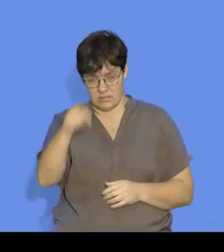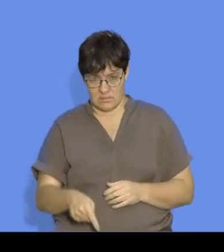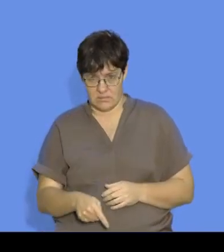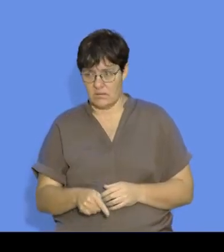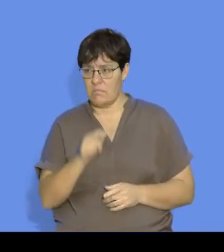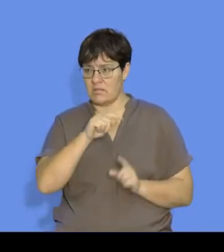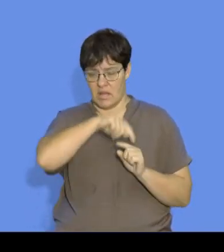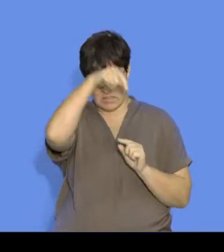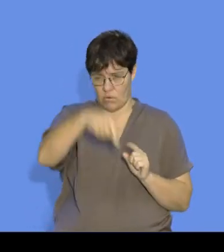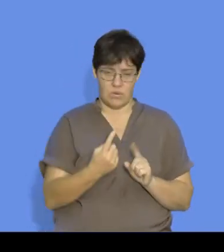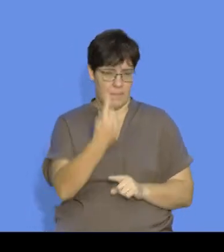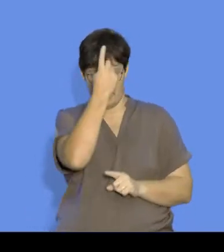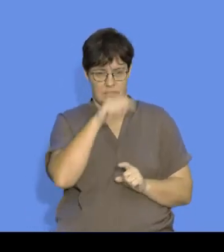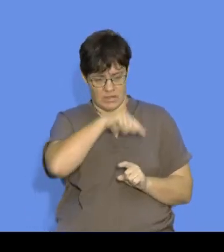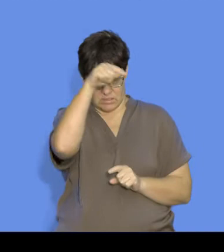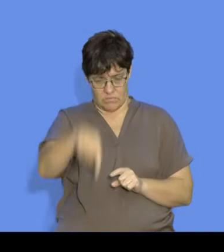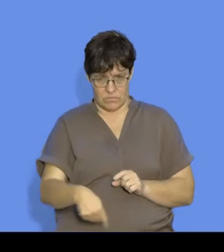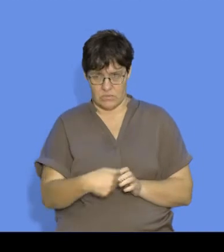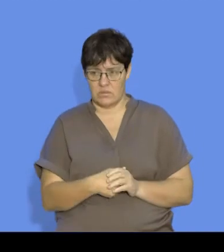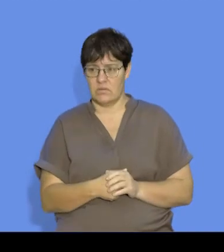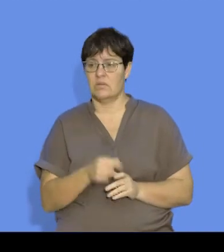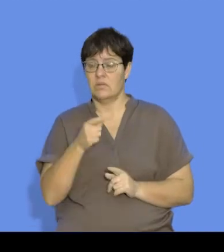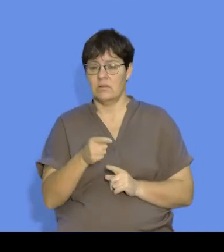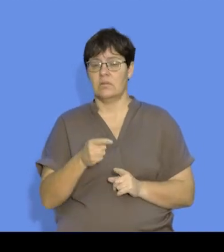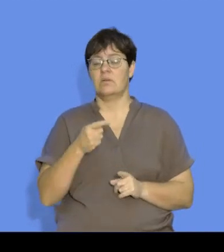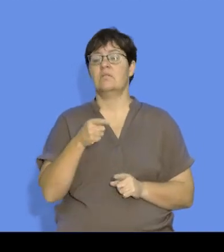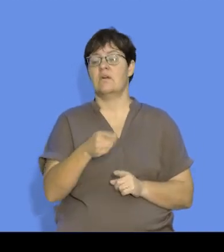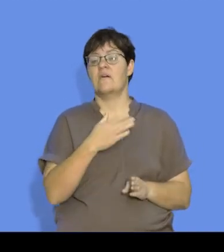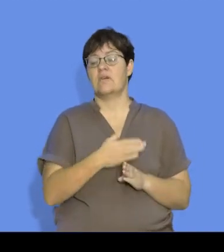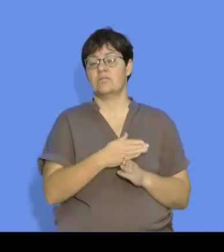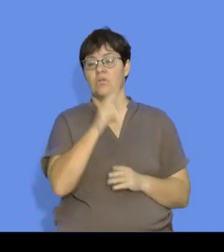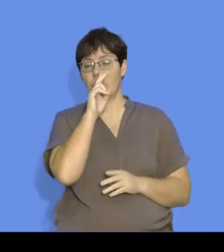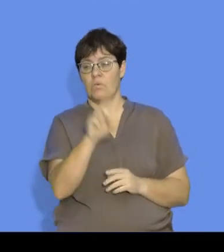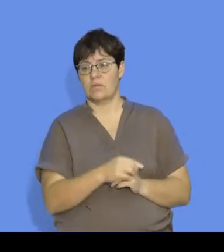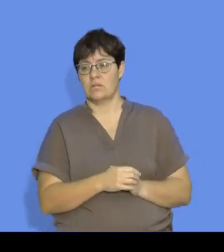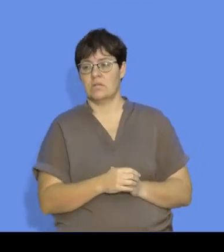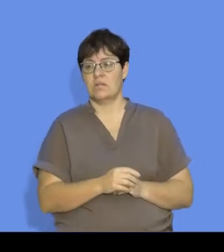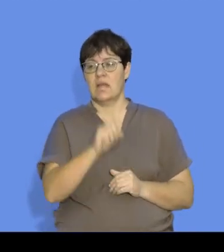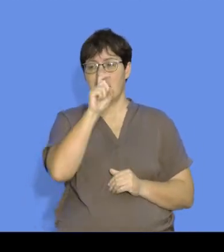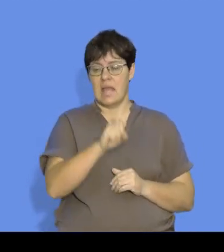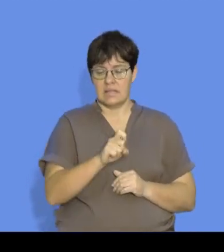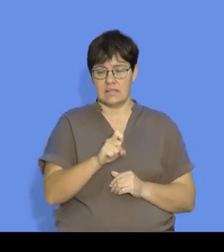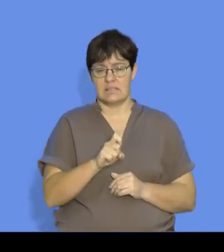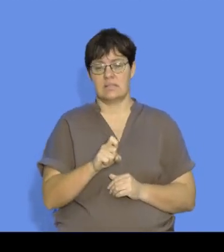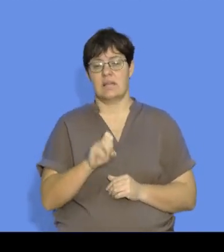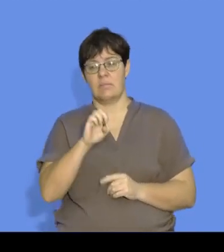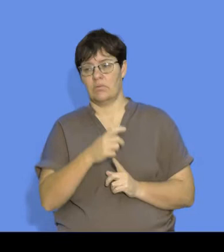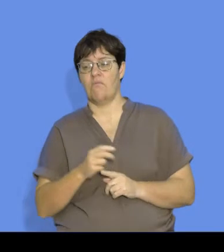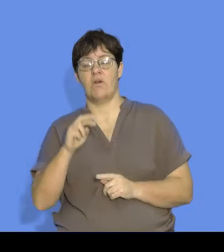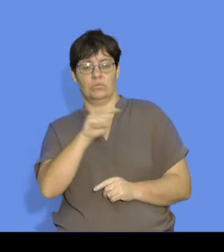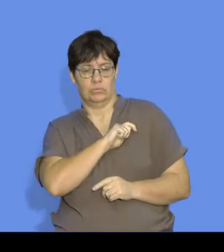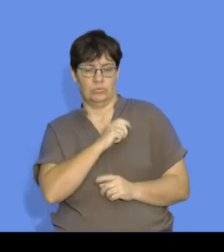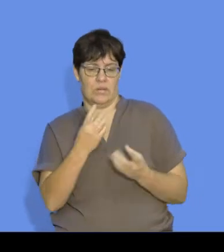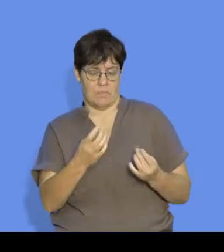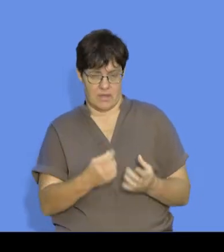that this is actually supposed to go down that way. The domain of this function will then be x is just an element of